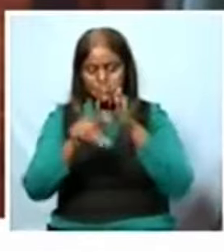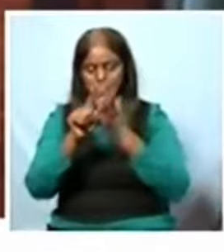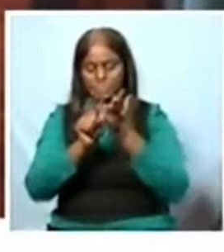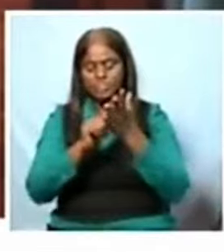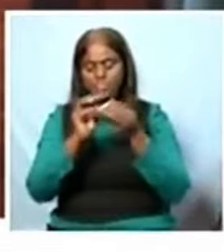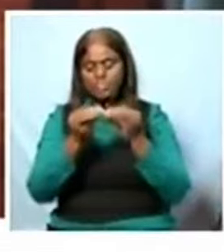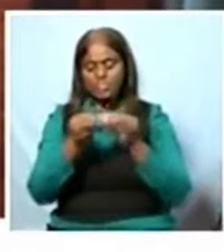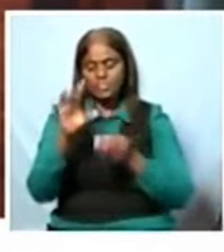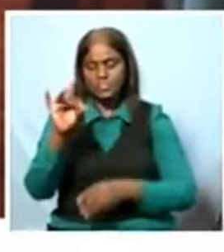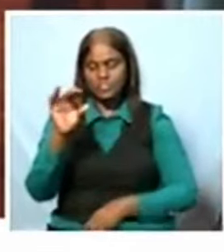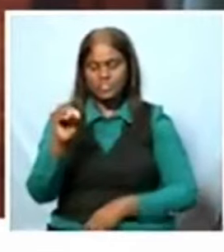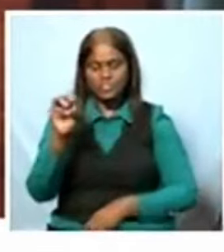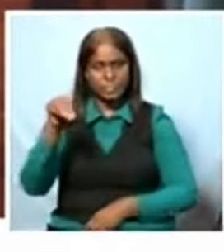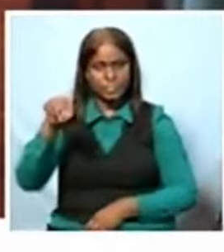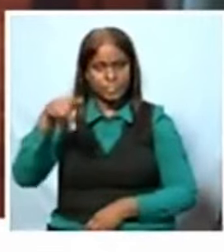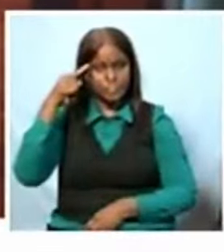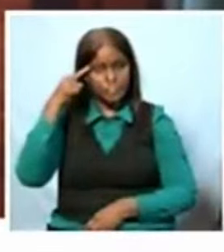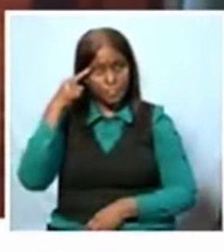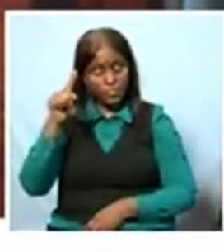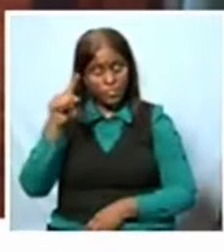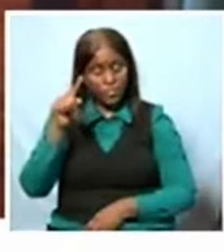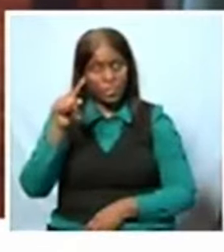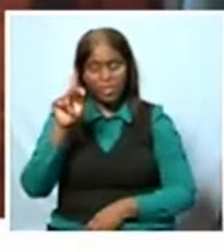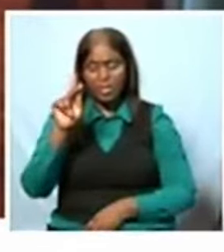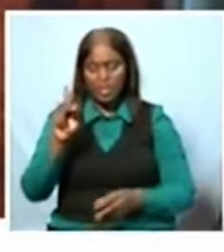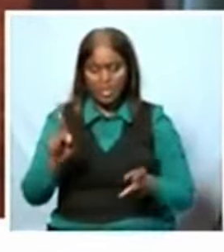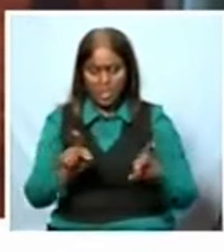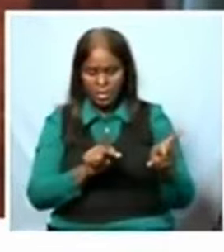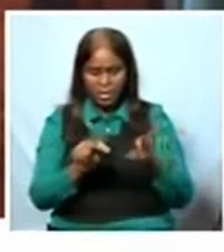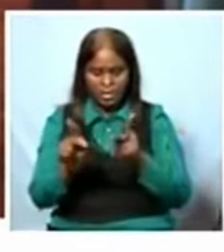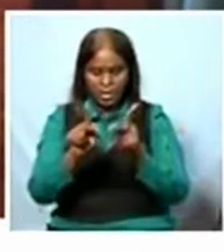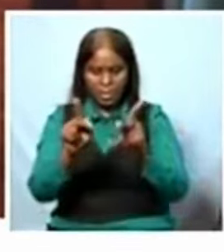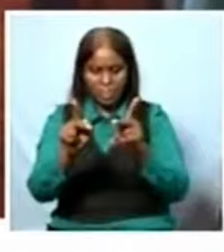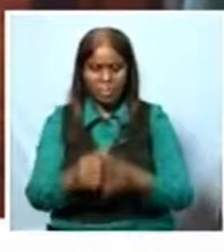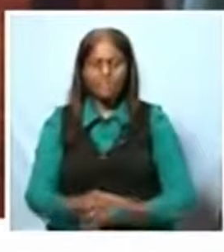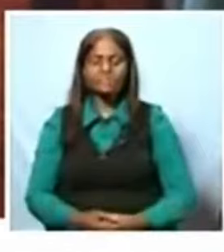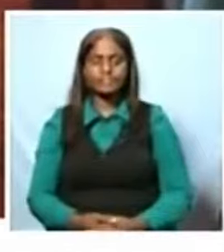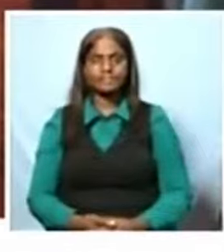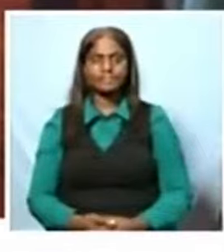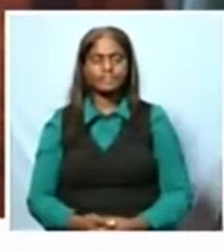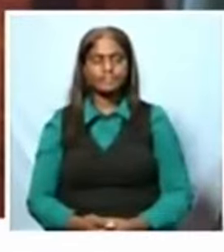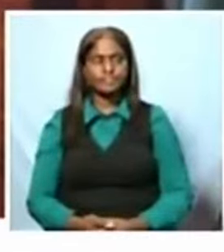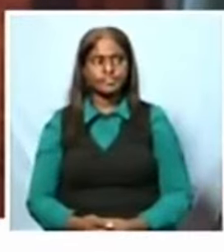Standing Order 80. The Honorable Member for Kasanengwa.